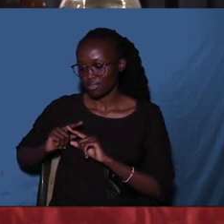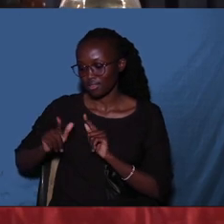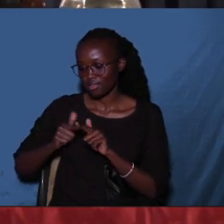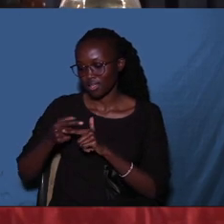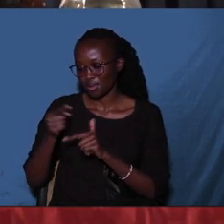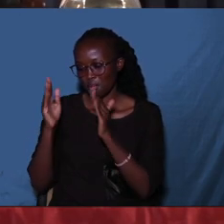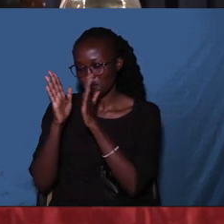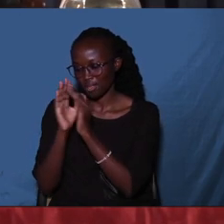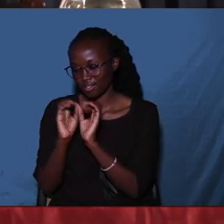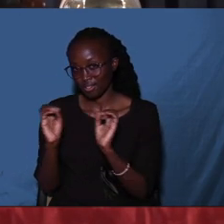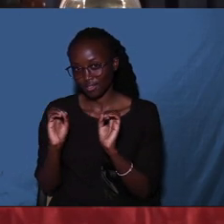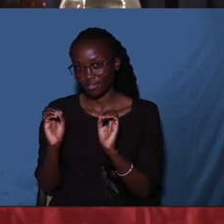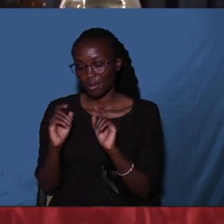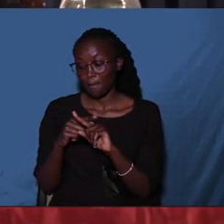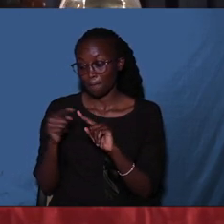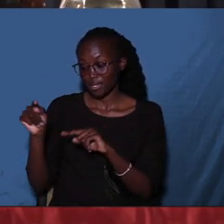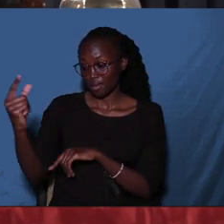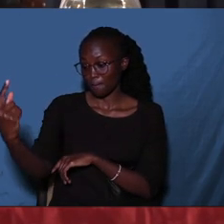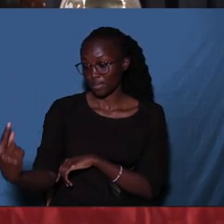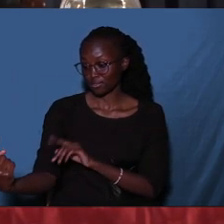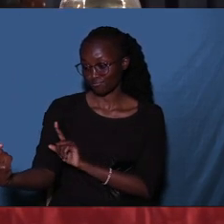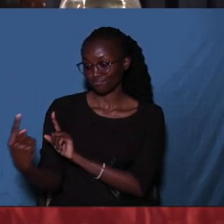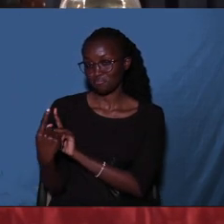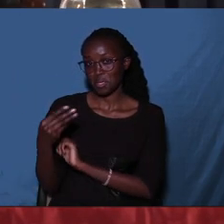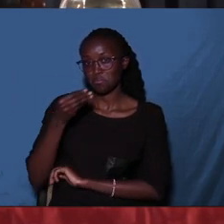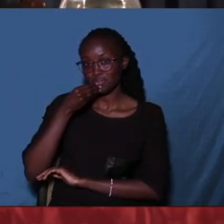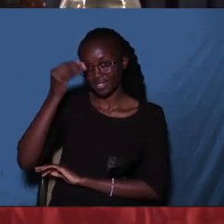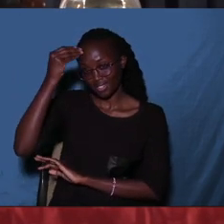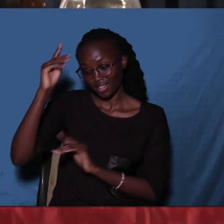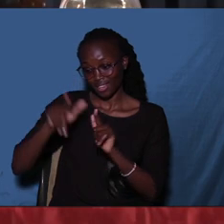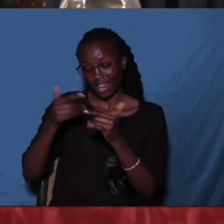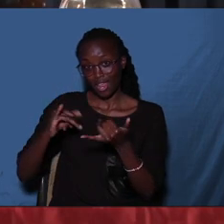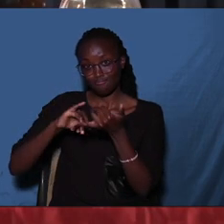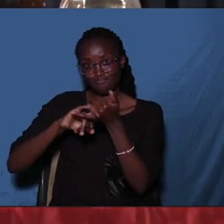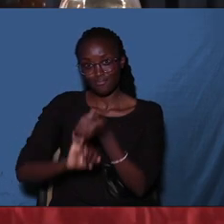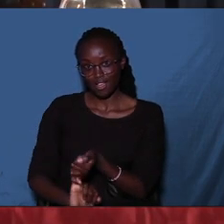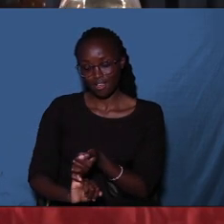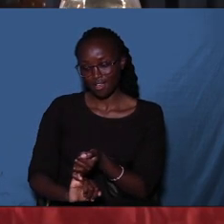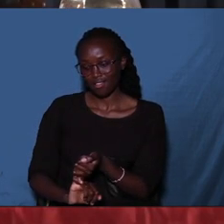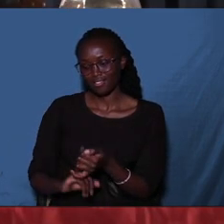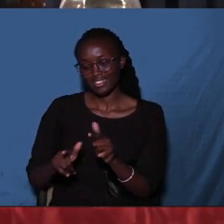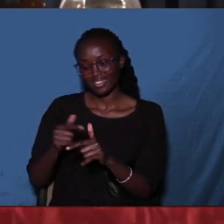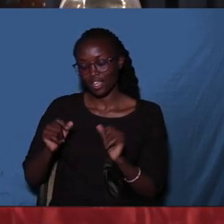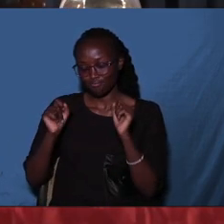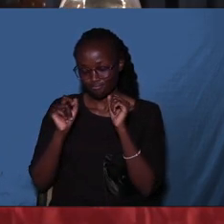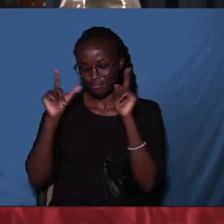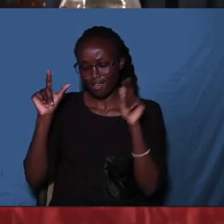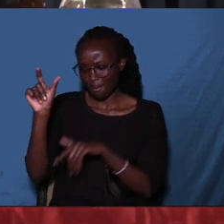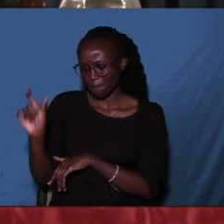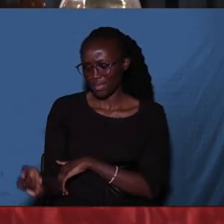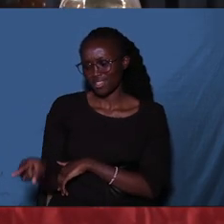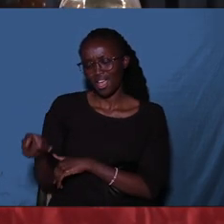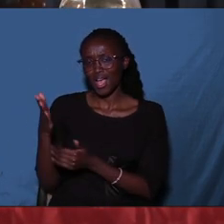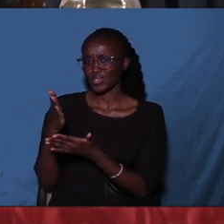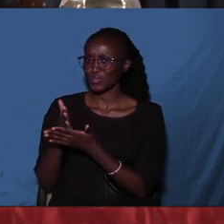much, this person disguised themselves, and now you're falling into the tribe. I pray that God will give you grace to